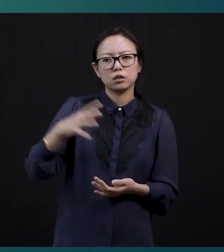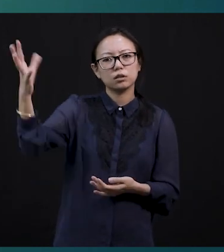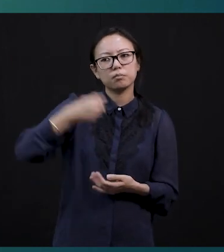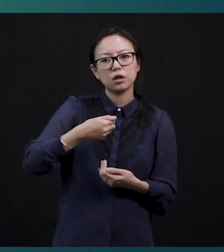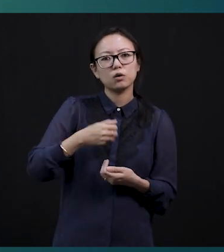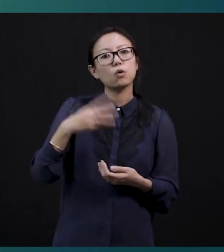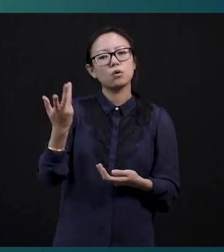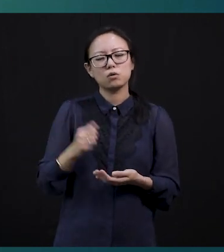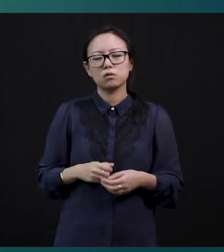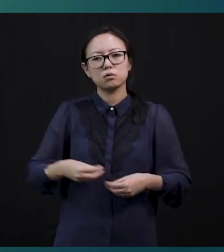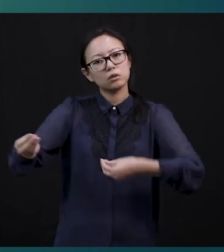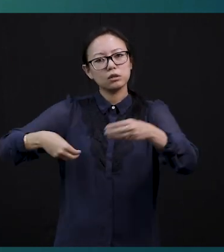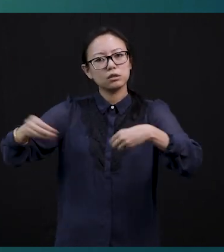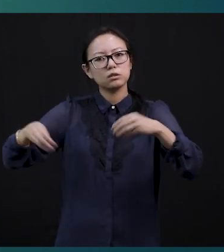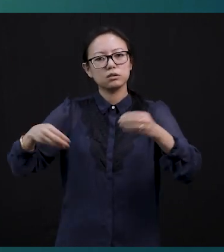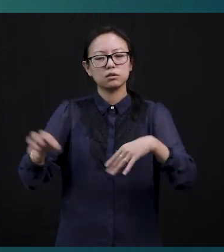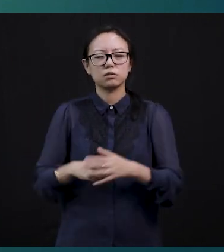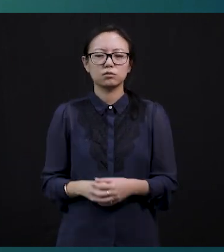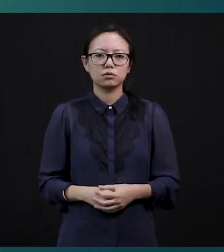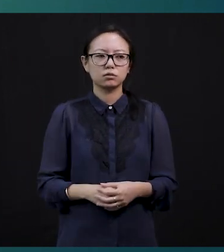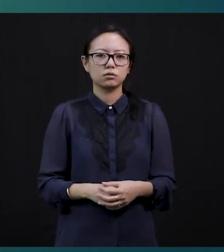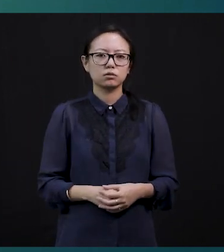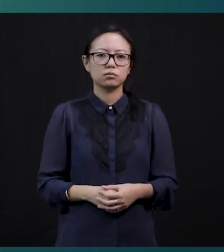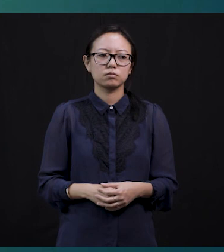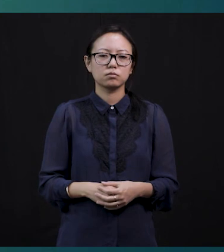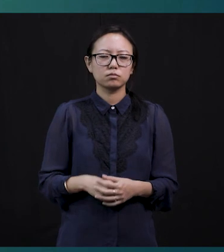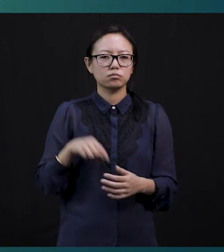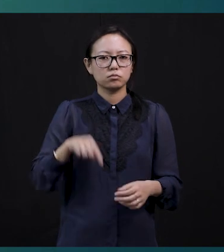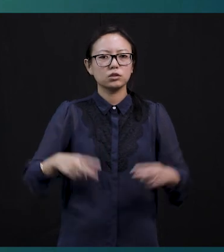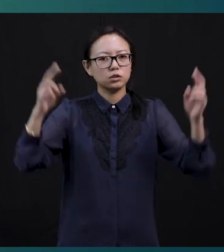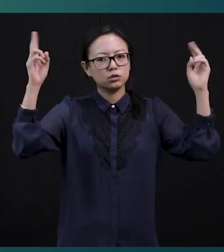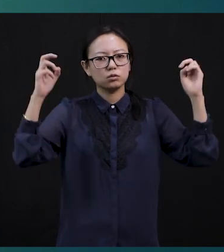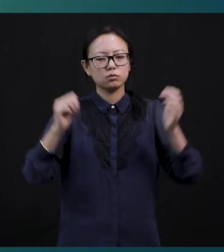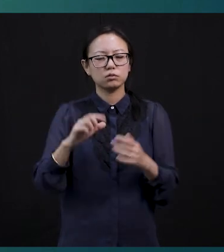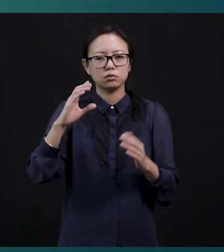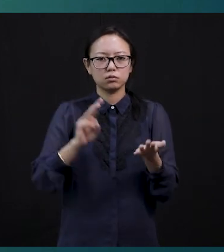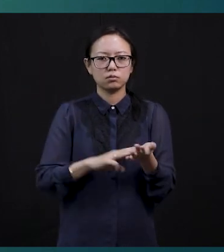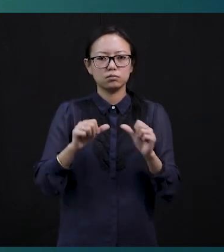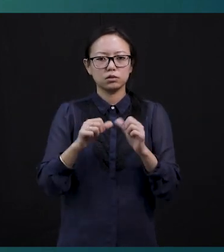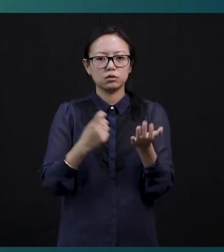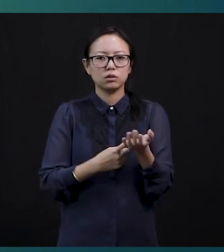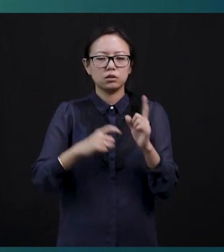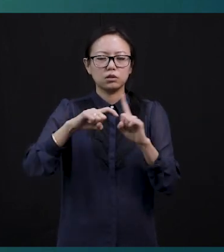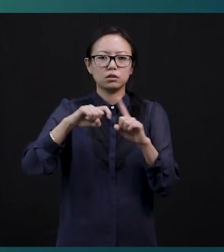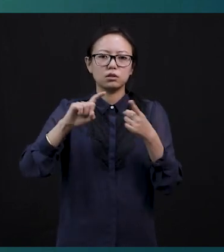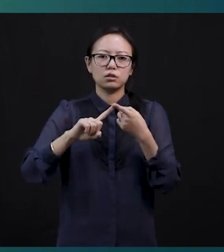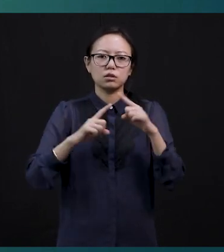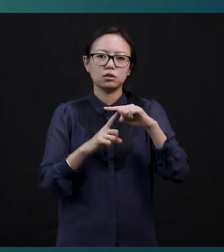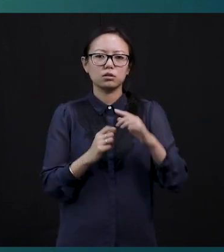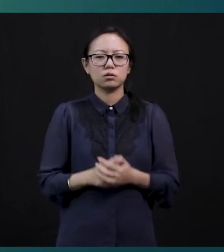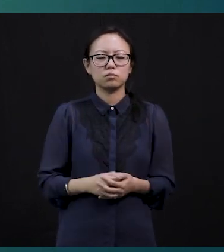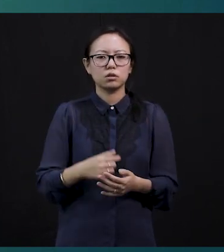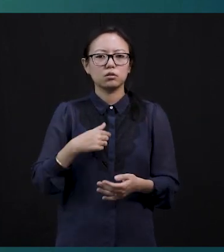and trying to make some money. So, this was the topic of market. I've given you 3 comprehension